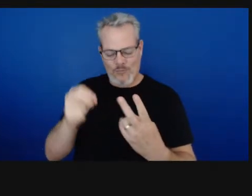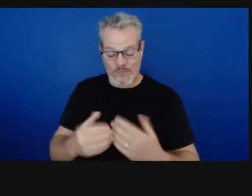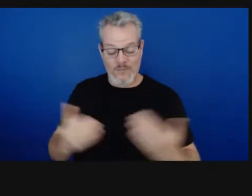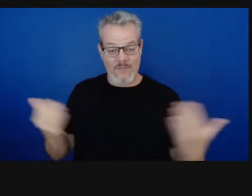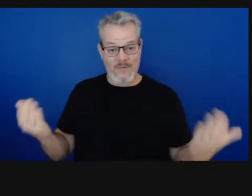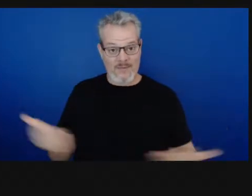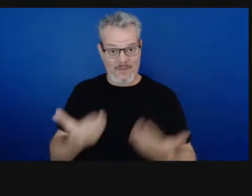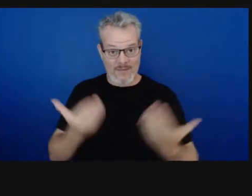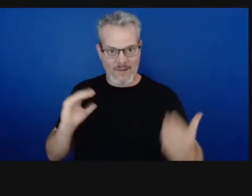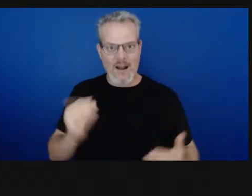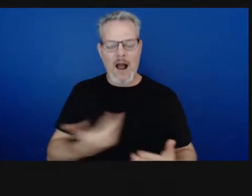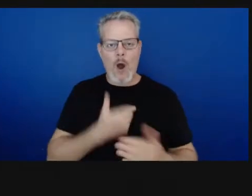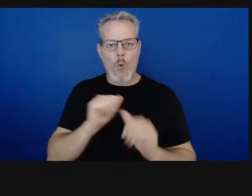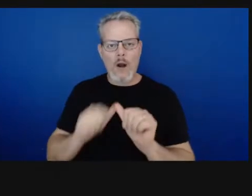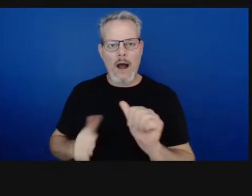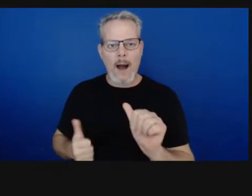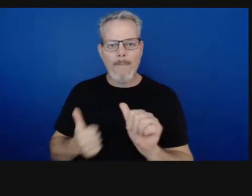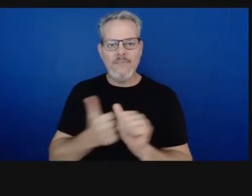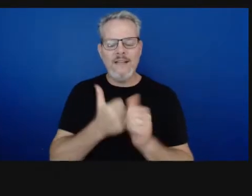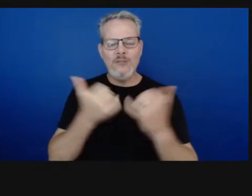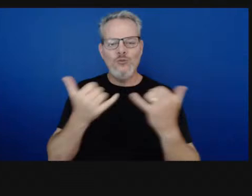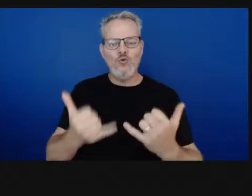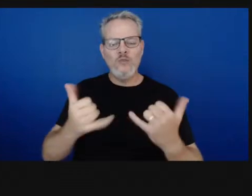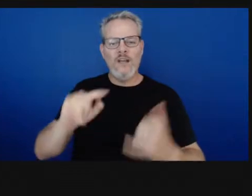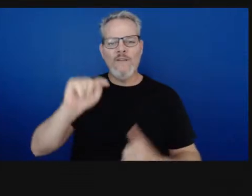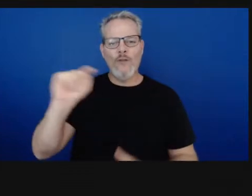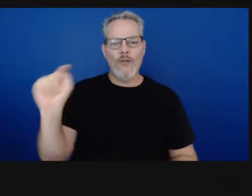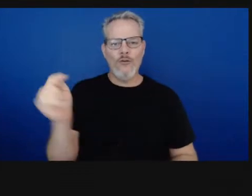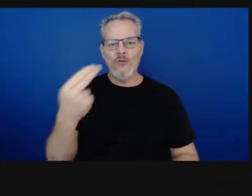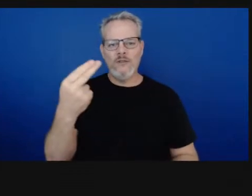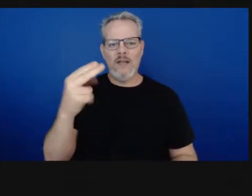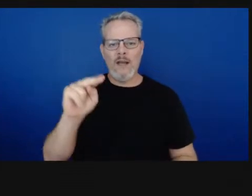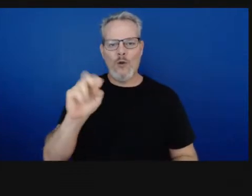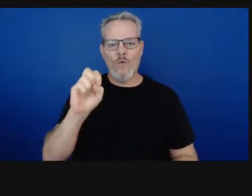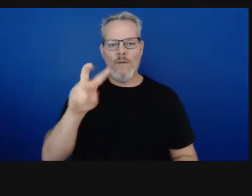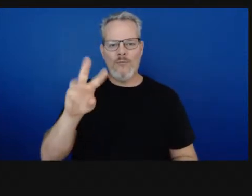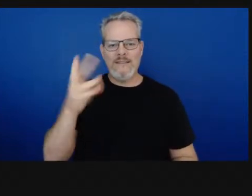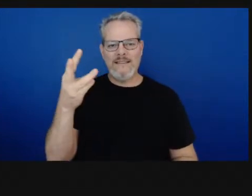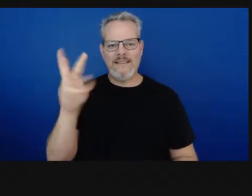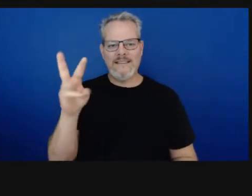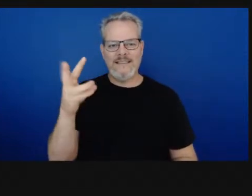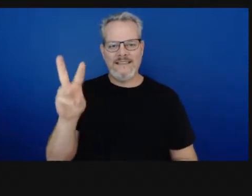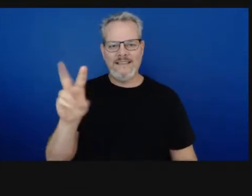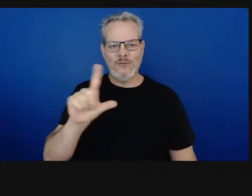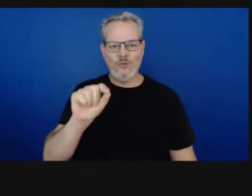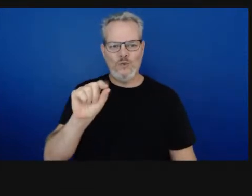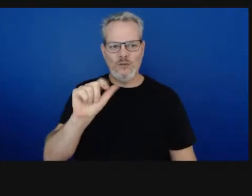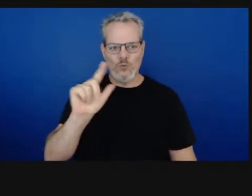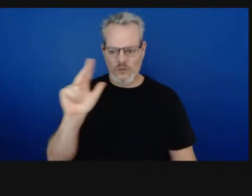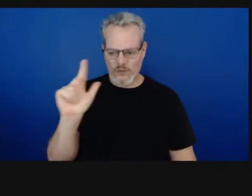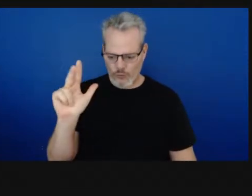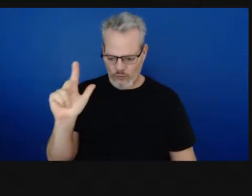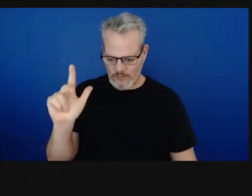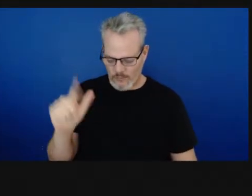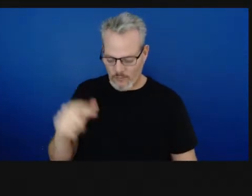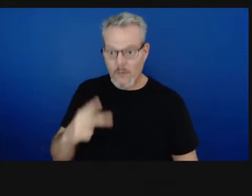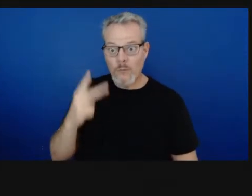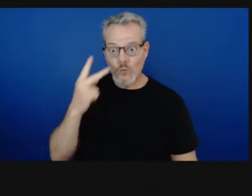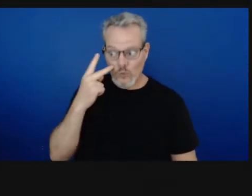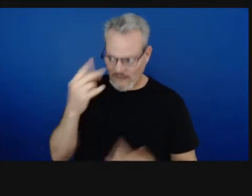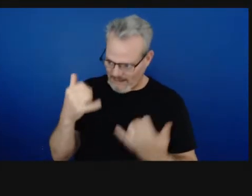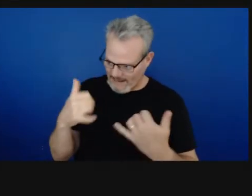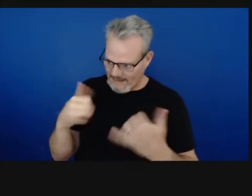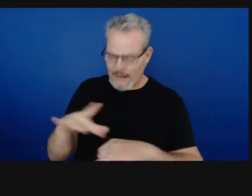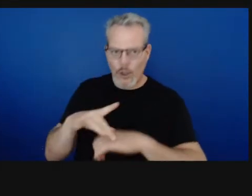Islands volcano updates today for Thursday, November 16th, 2023. We're seeing earthquakes still in Kilauea,